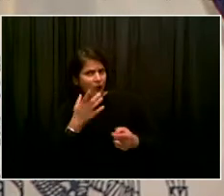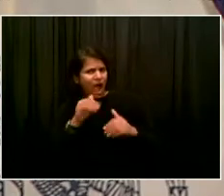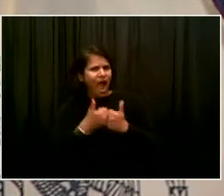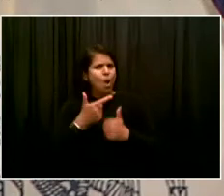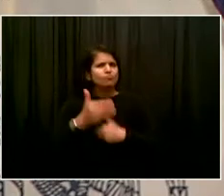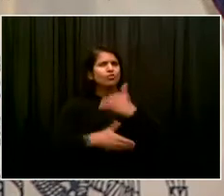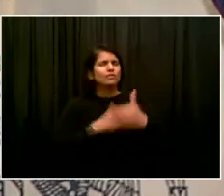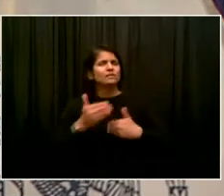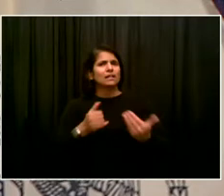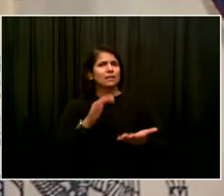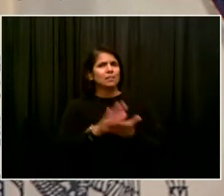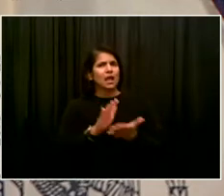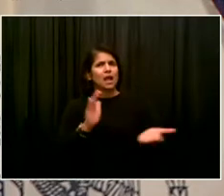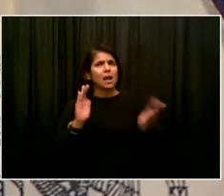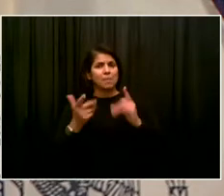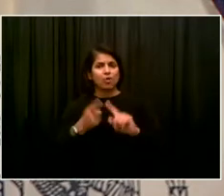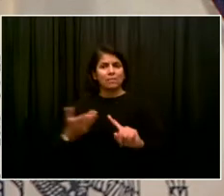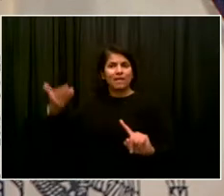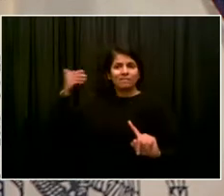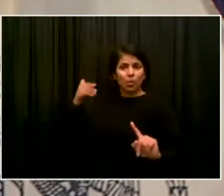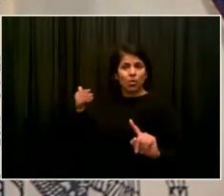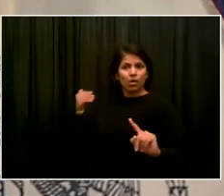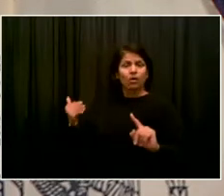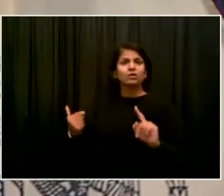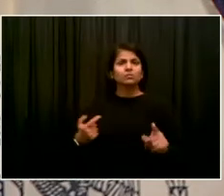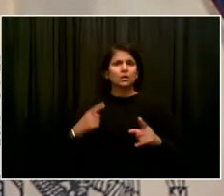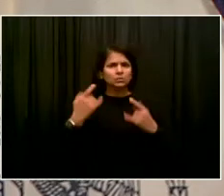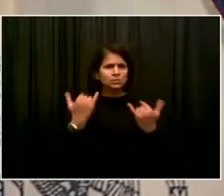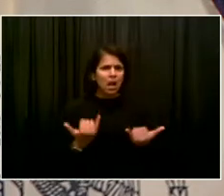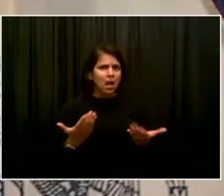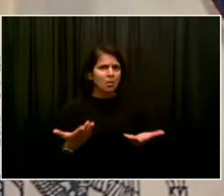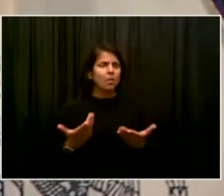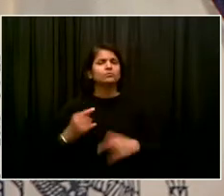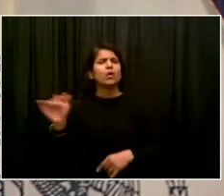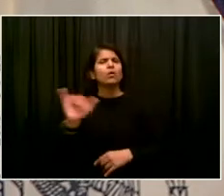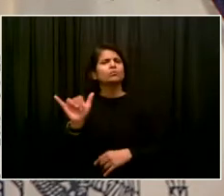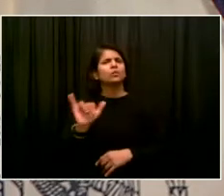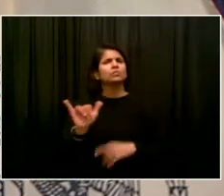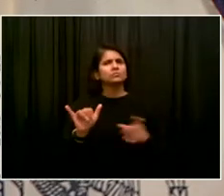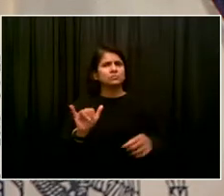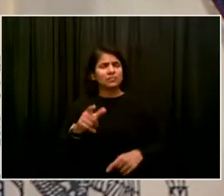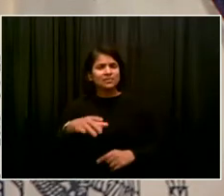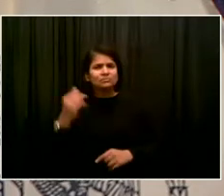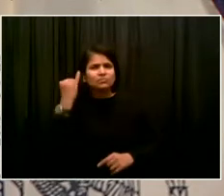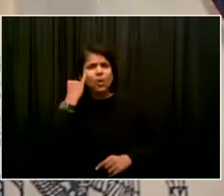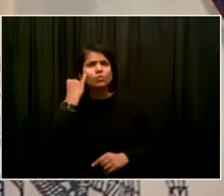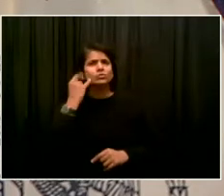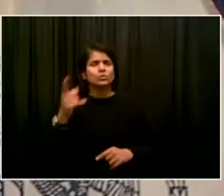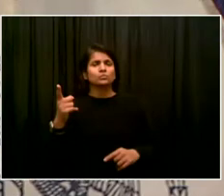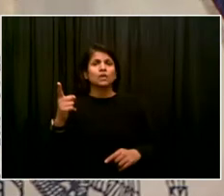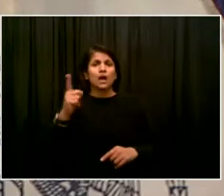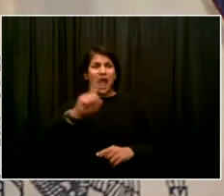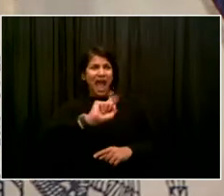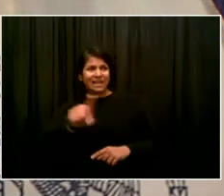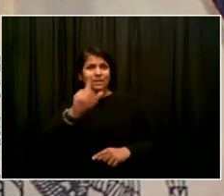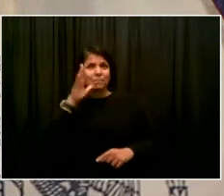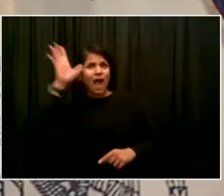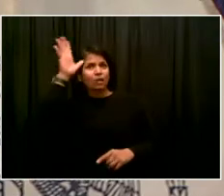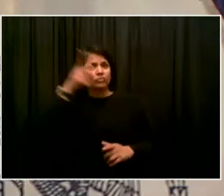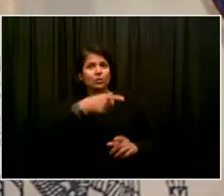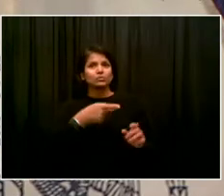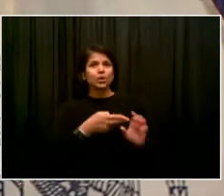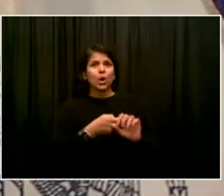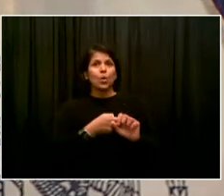time, and if there's any thought to asking parents to opt out of testing instead of opting in, as